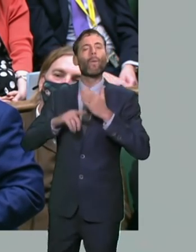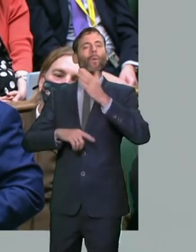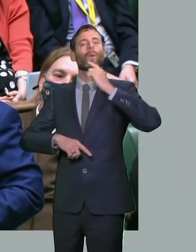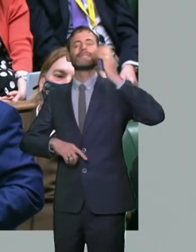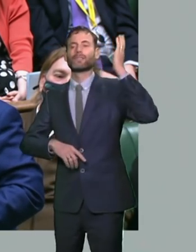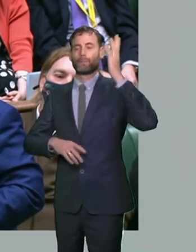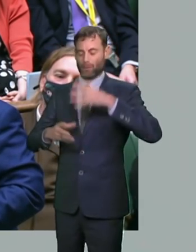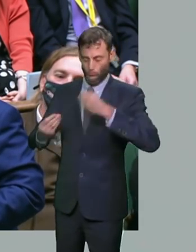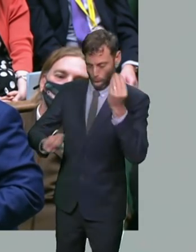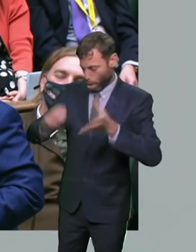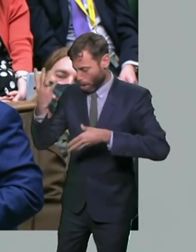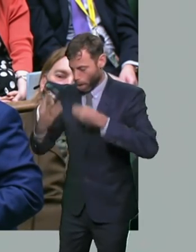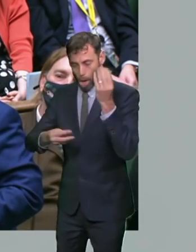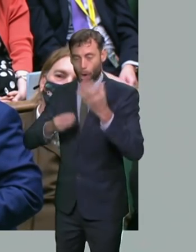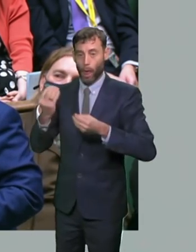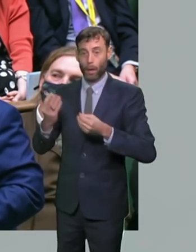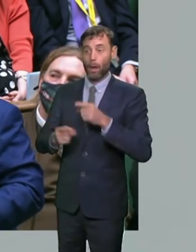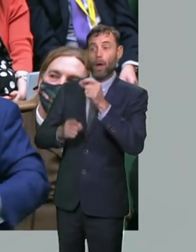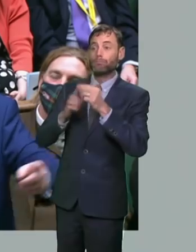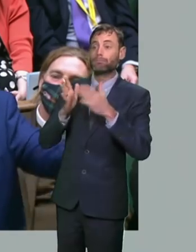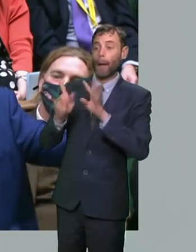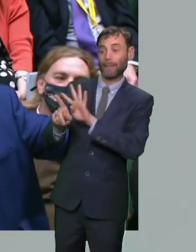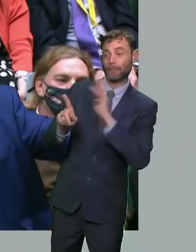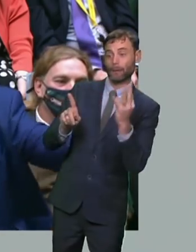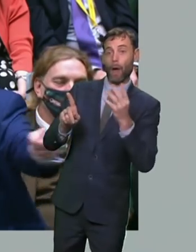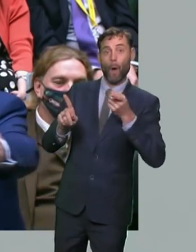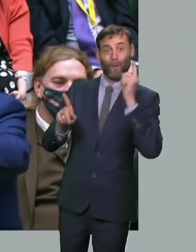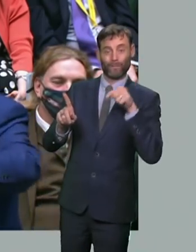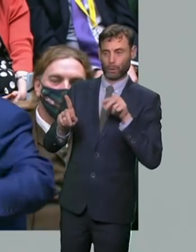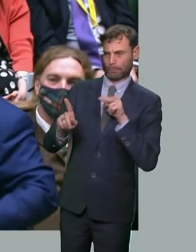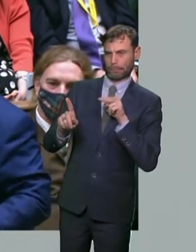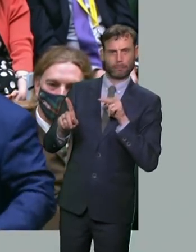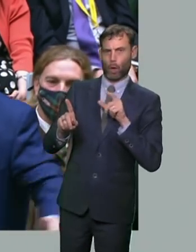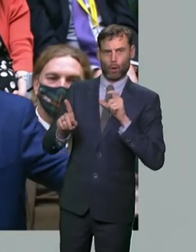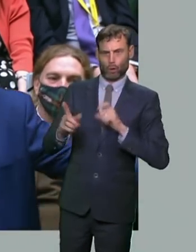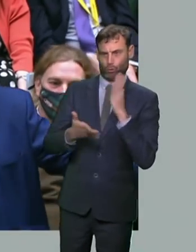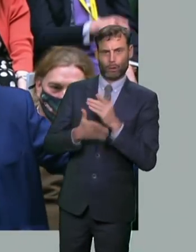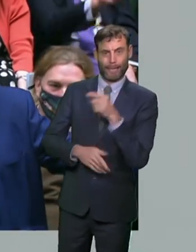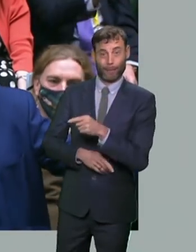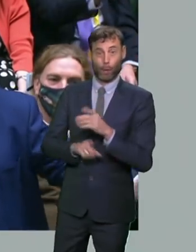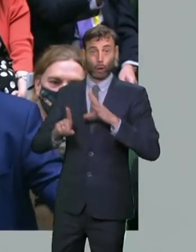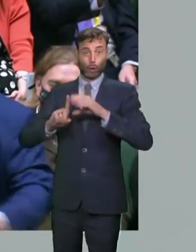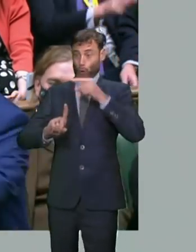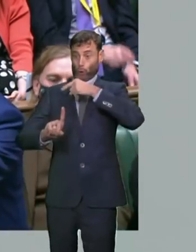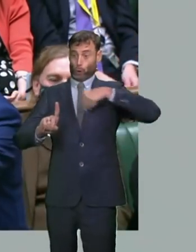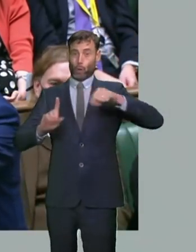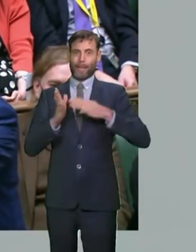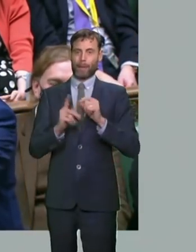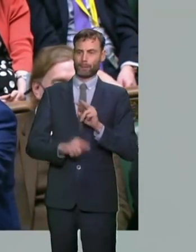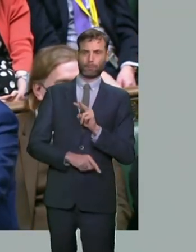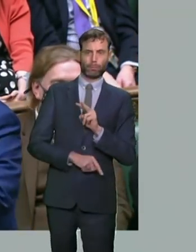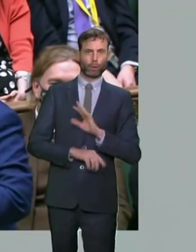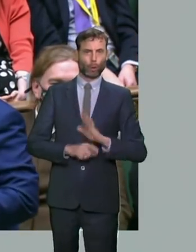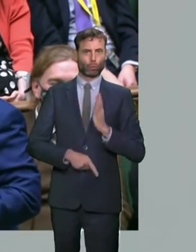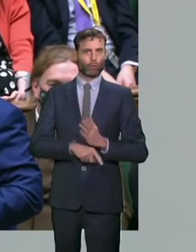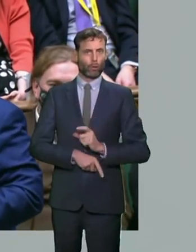Prime Minister's officials have lost confidence in him. Tory MPs have lost confidence in him. The letters are going in, and